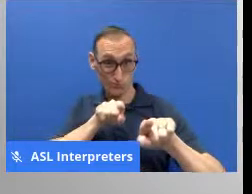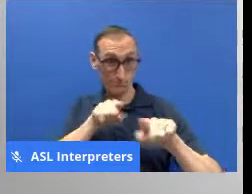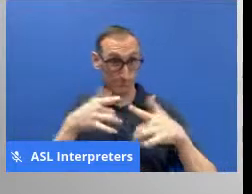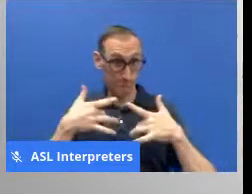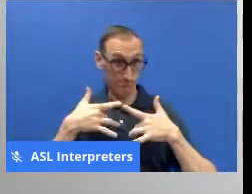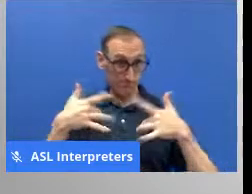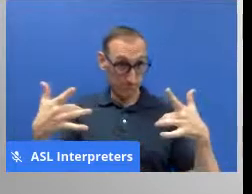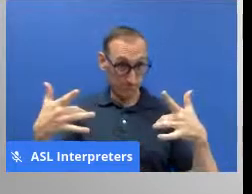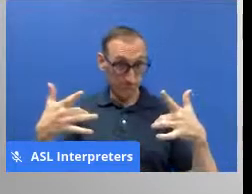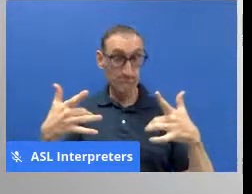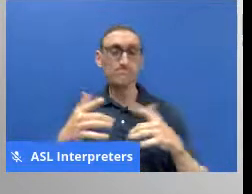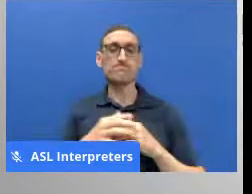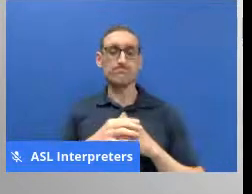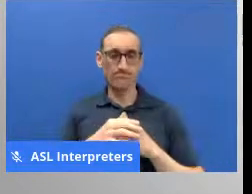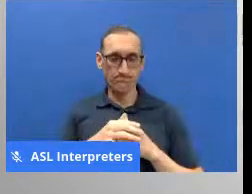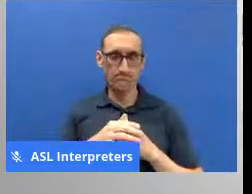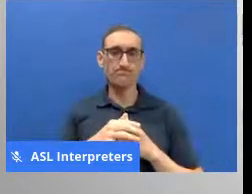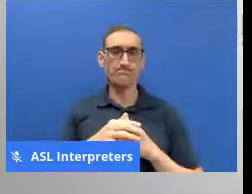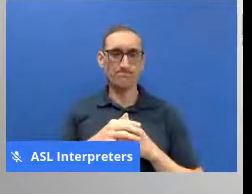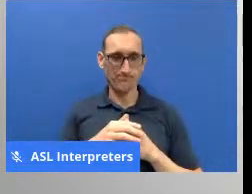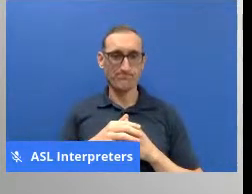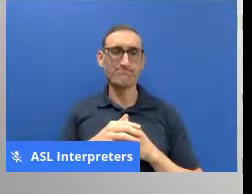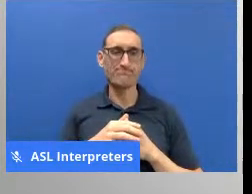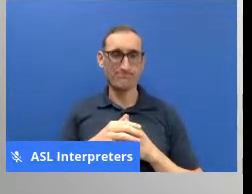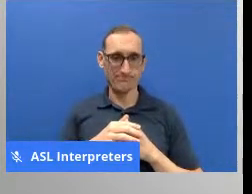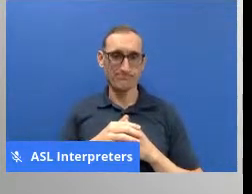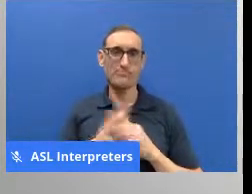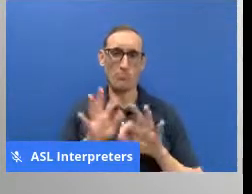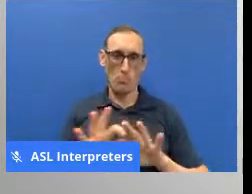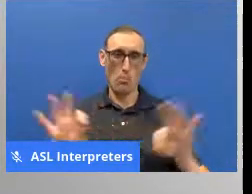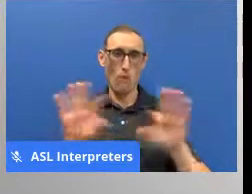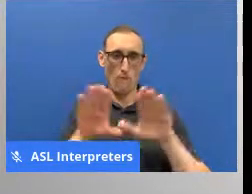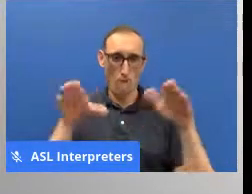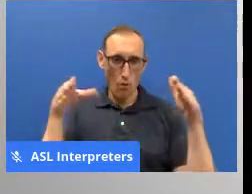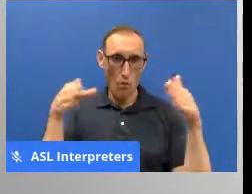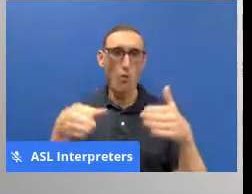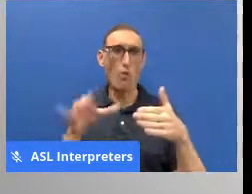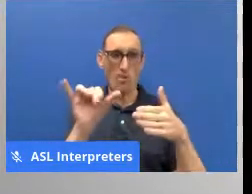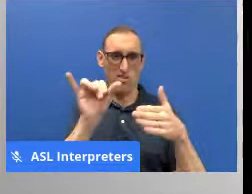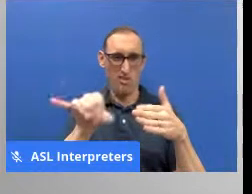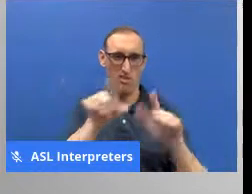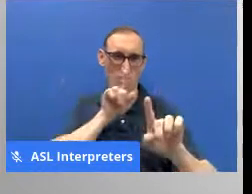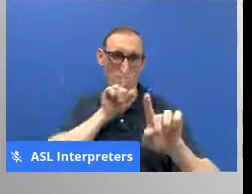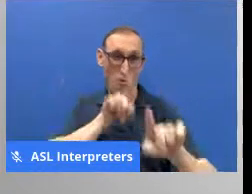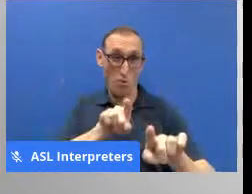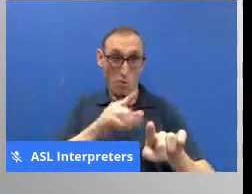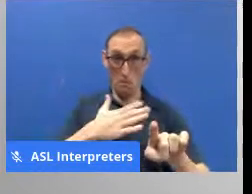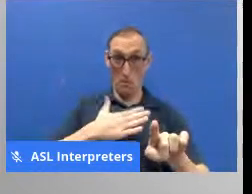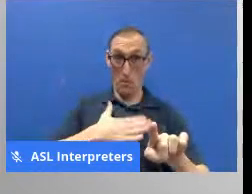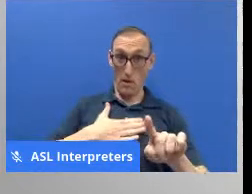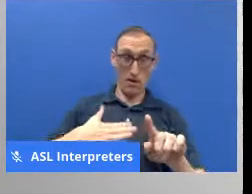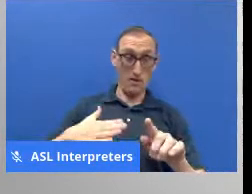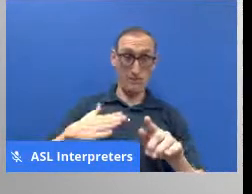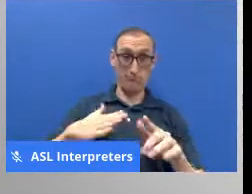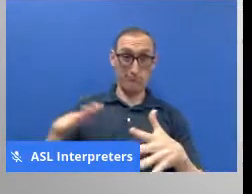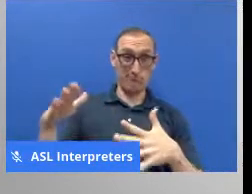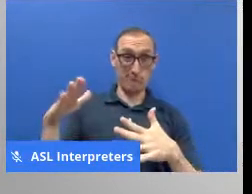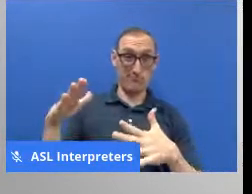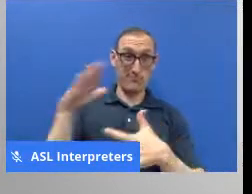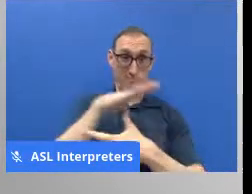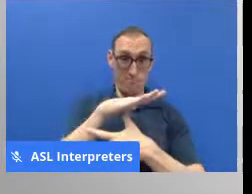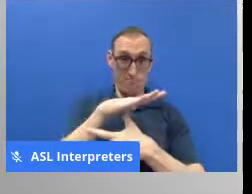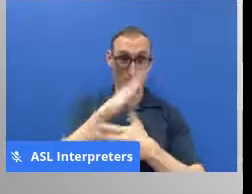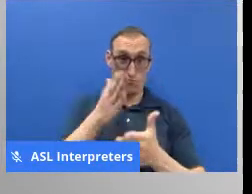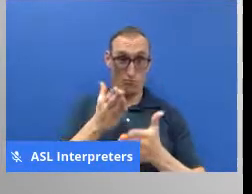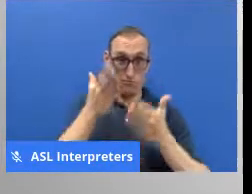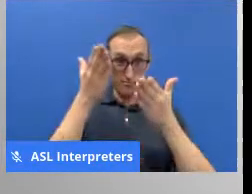is really the thing that you need to focus on the most. So my main recommendation as you move into these interviews with the